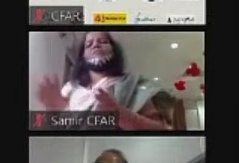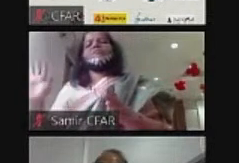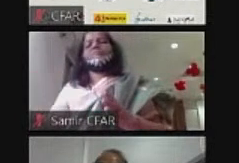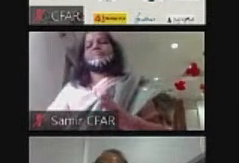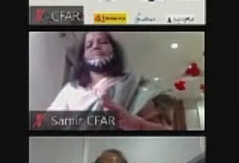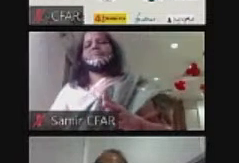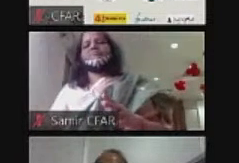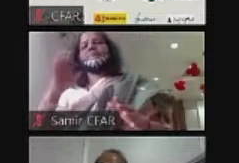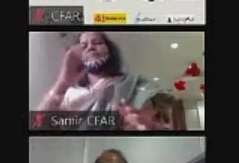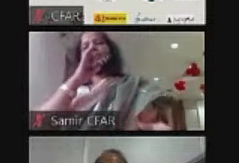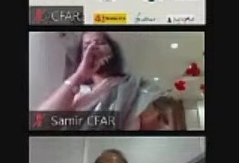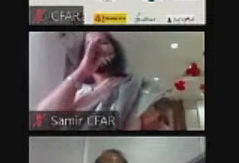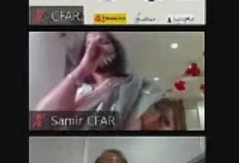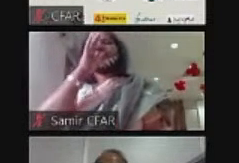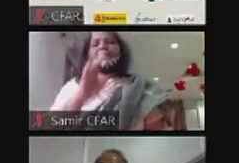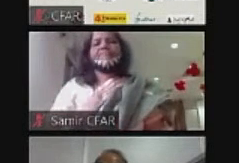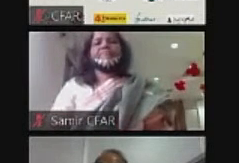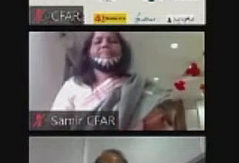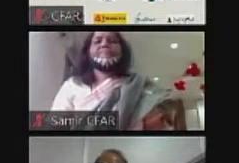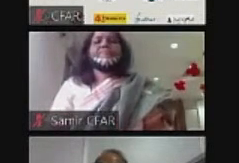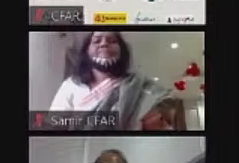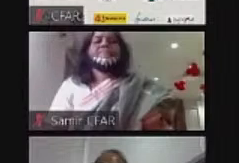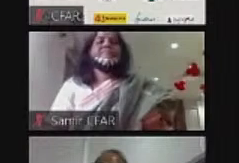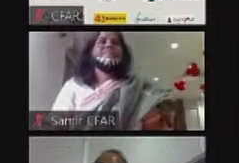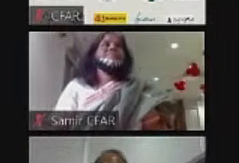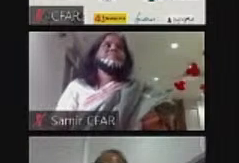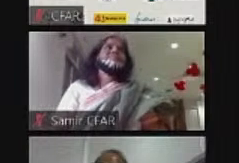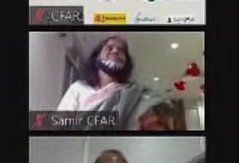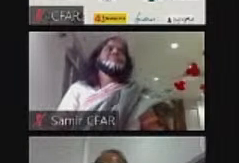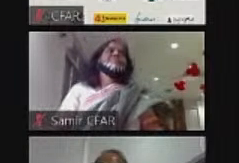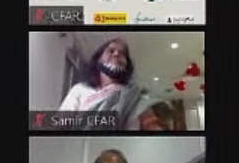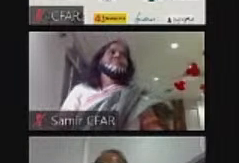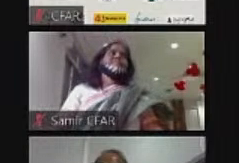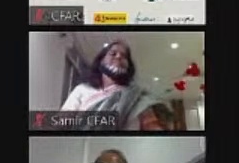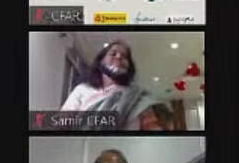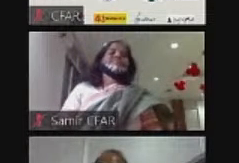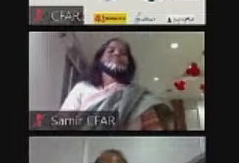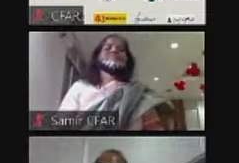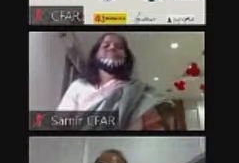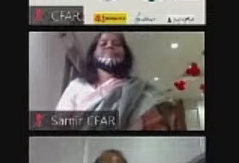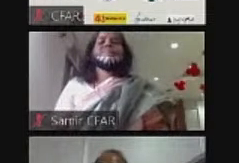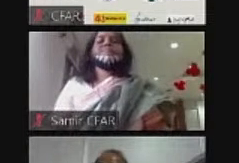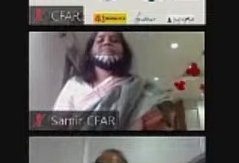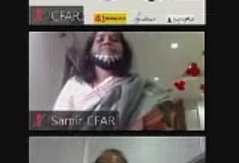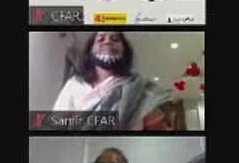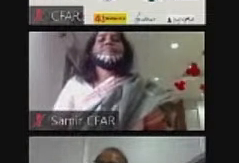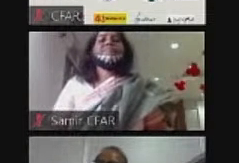especially Soumya that you've given me a platform to talk about this.